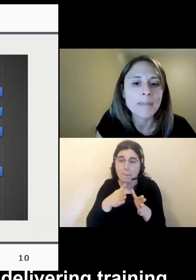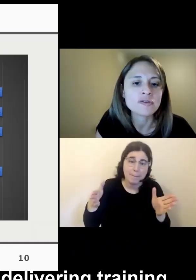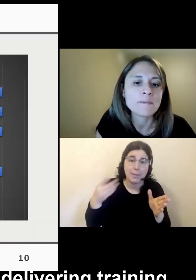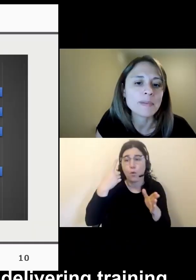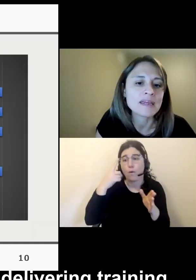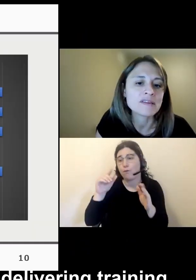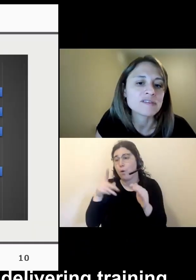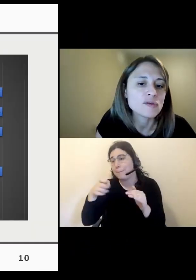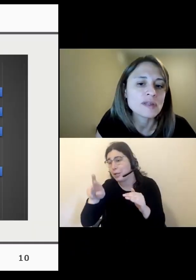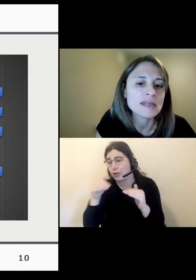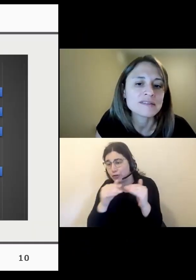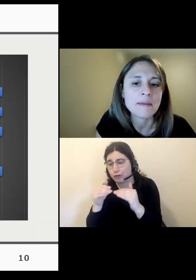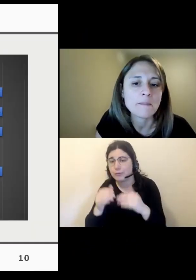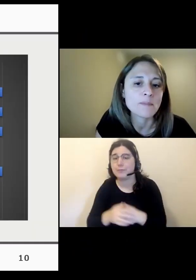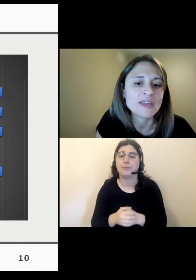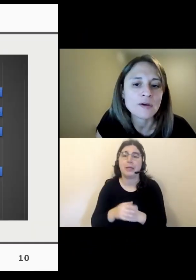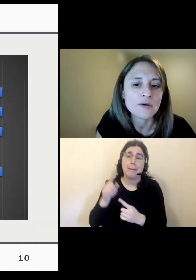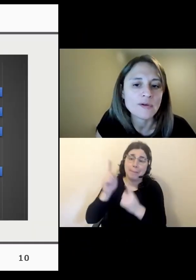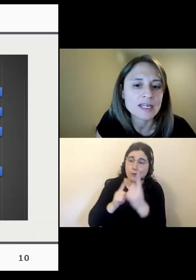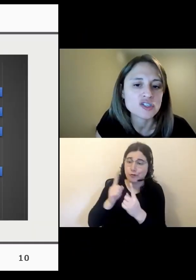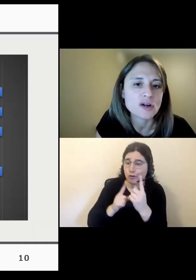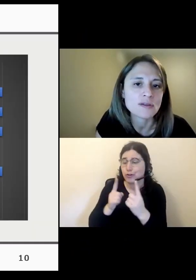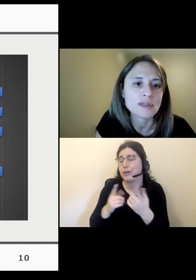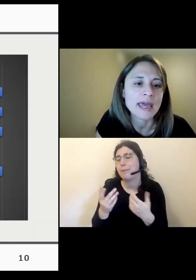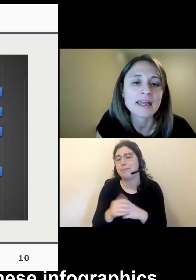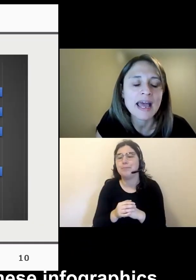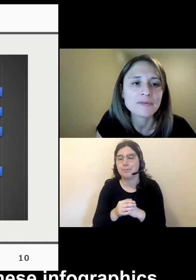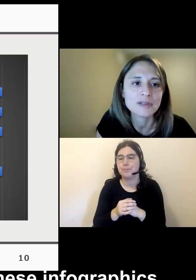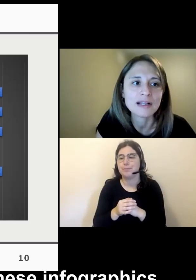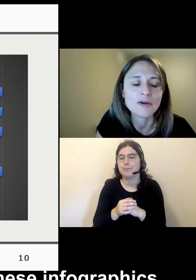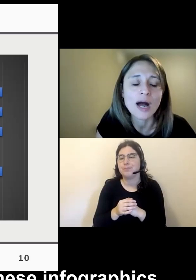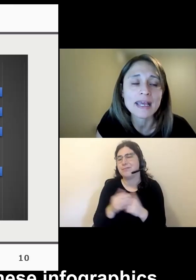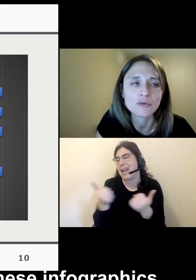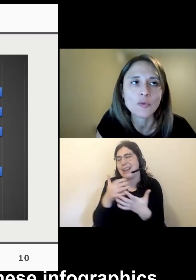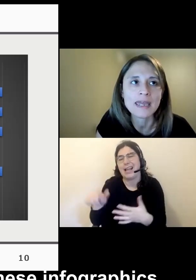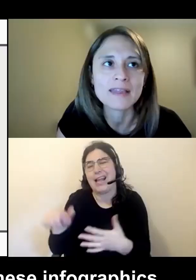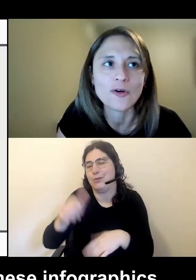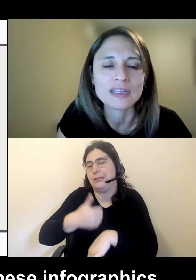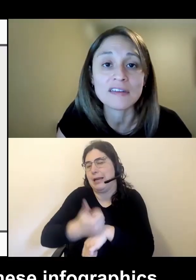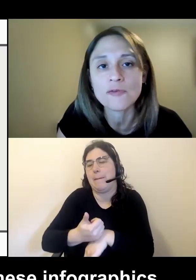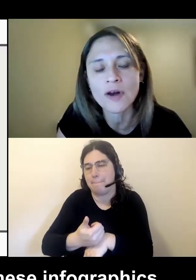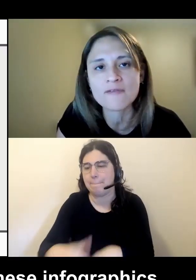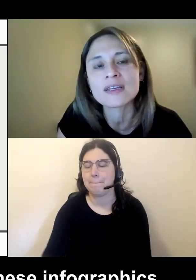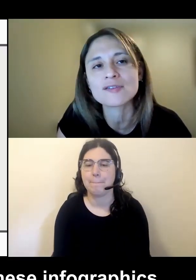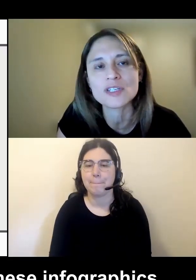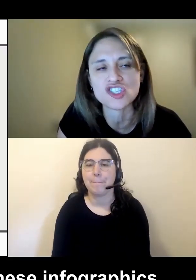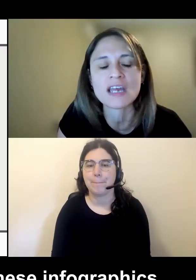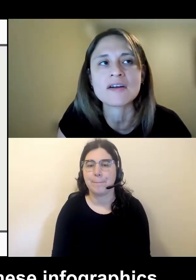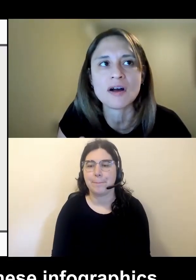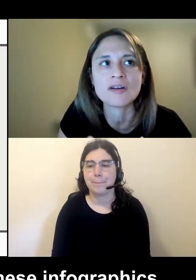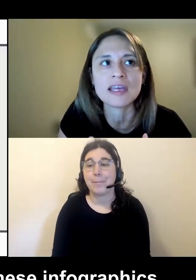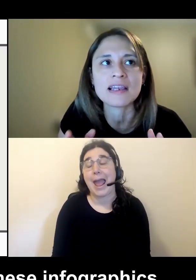and mentoring placement students in video creation. And I have to tell you, I can't wait for these infographics